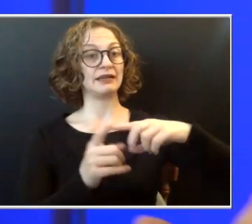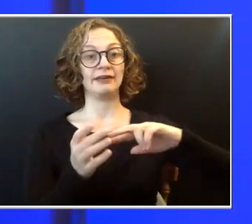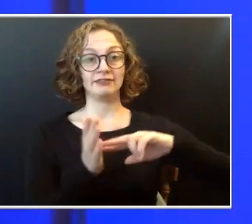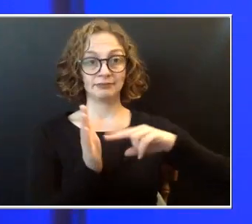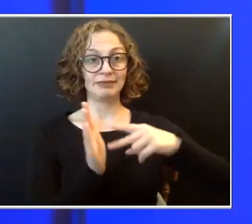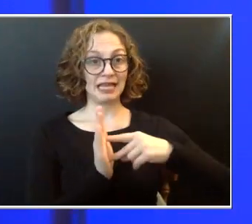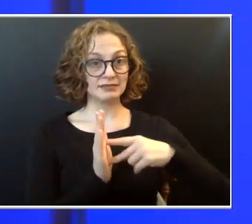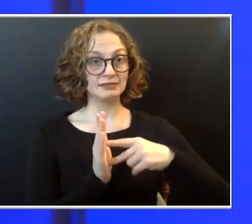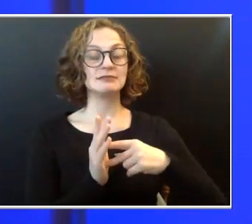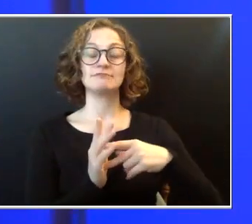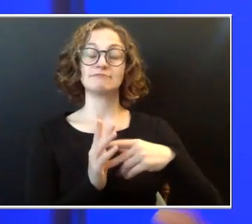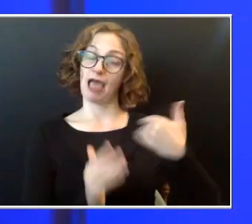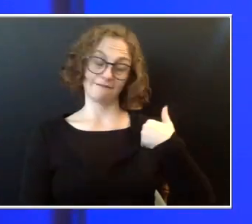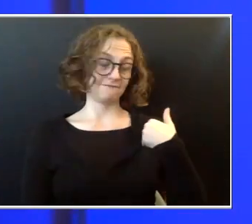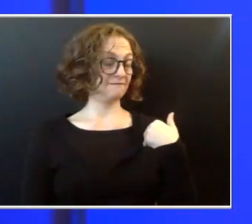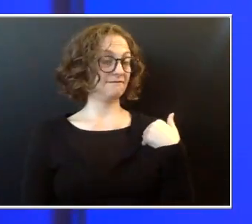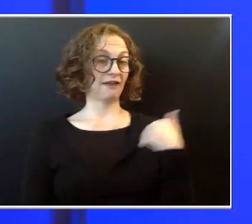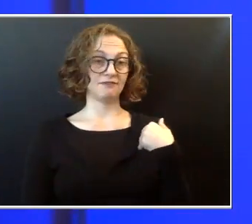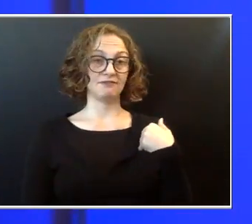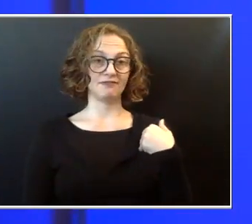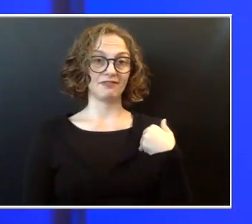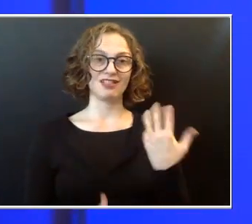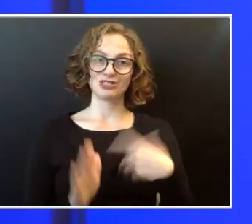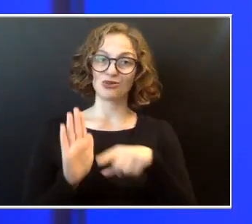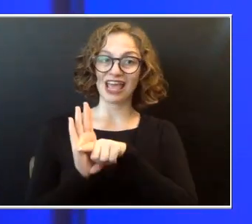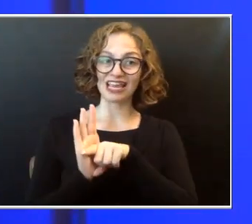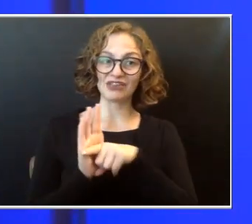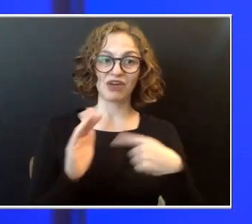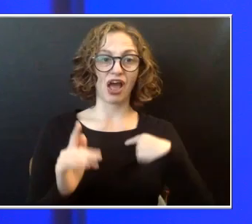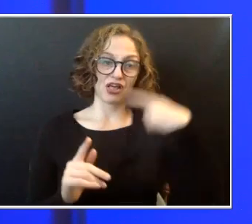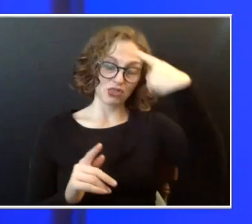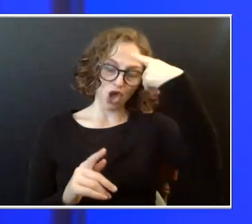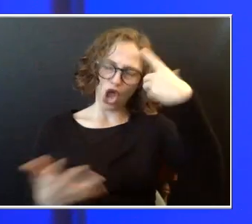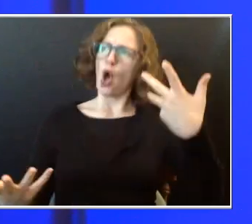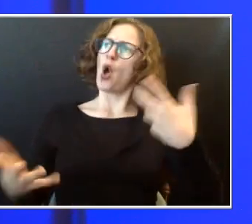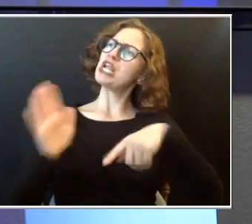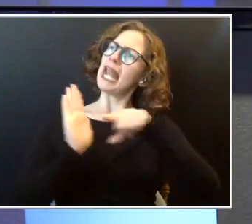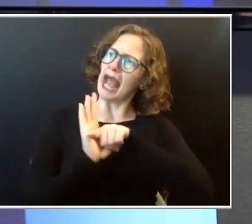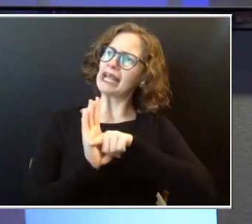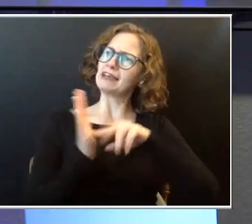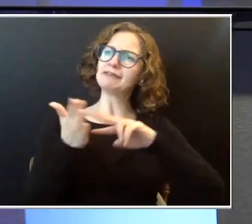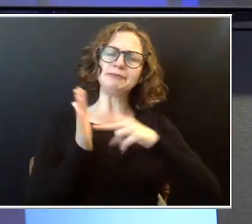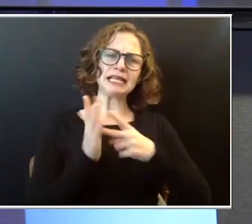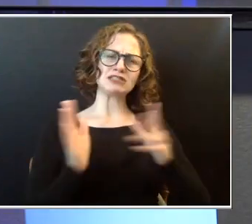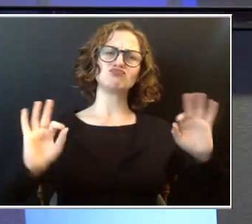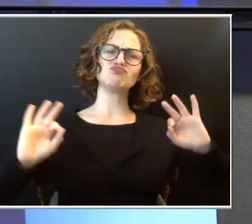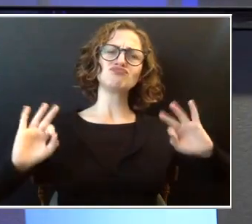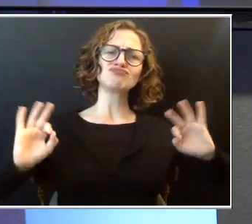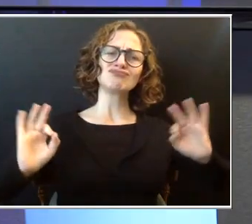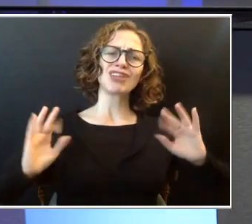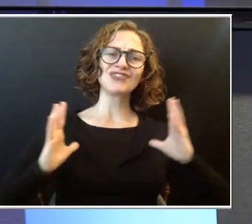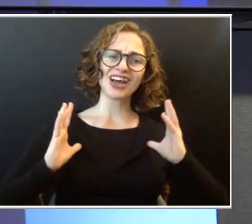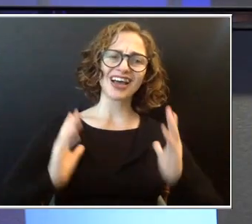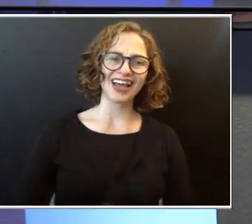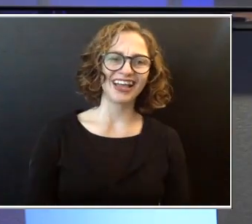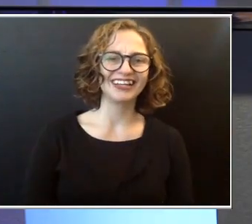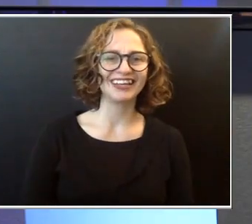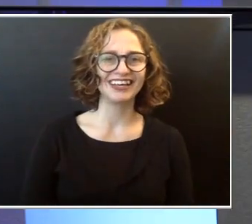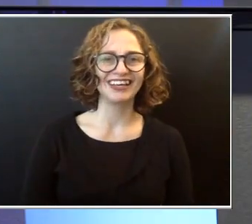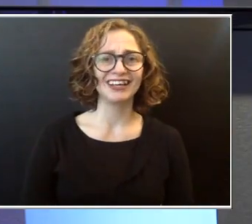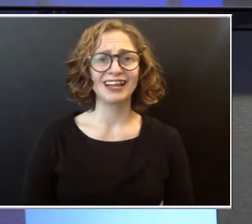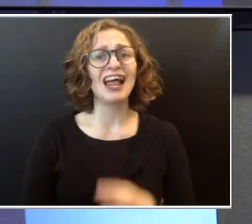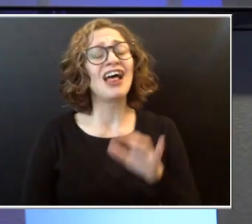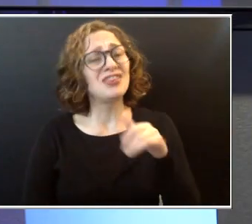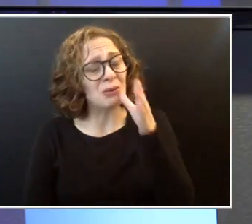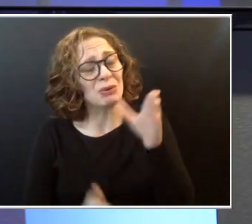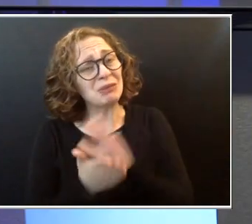thought within myself, well, it's negative, it's going to be fine. Well, that would have been a nice story, but